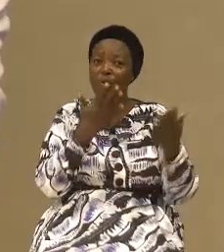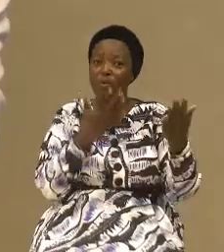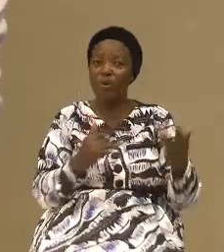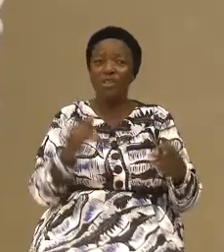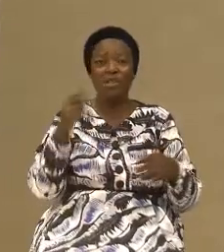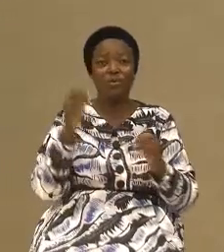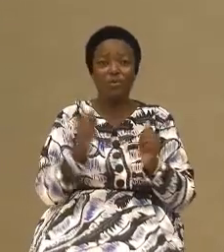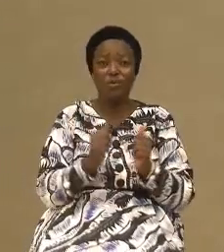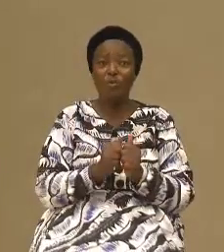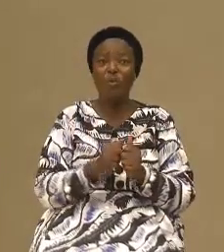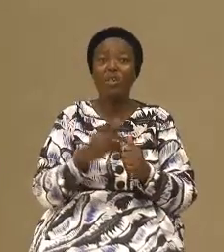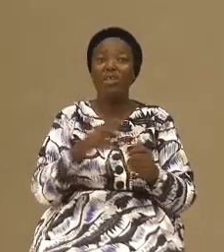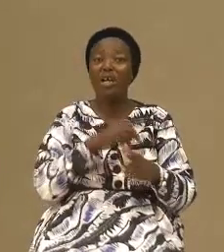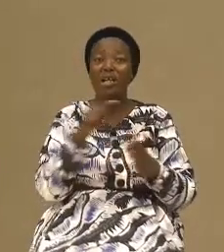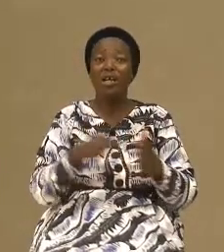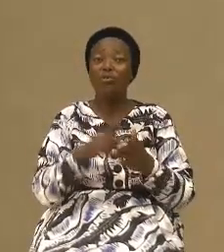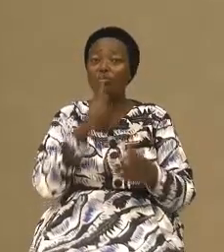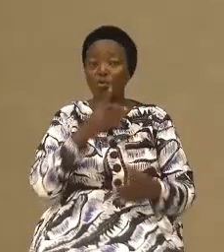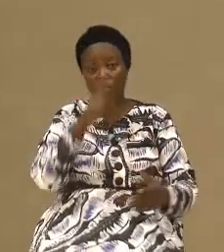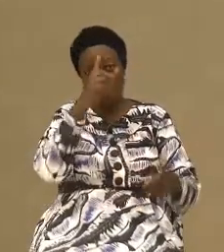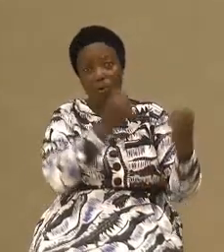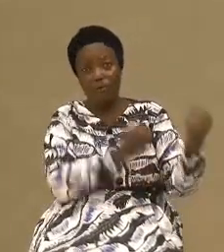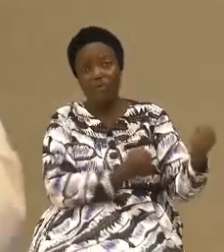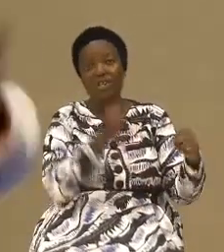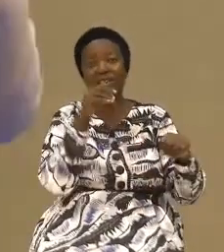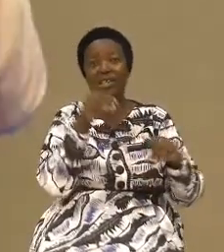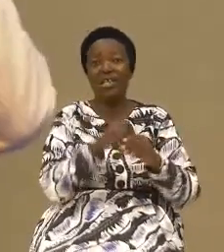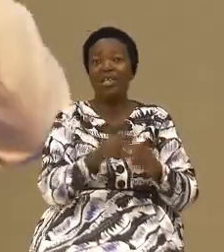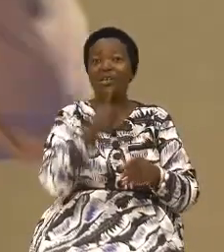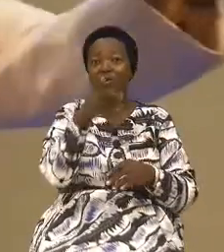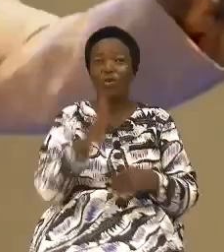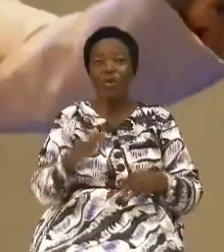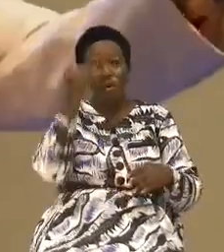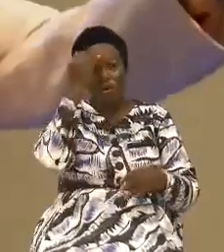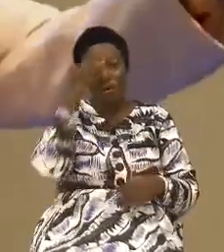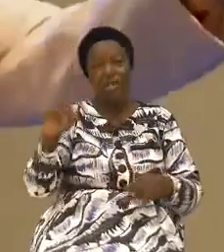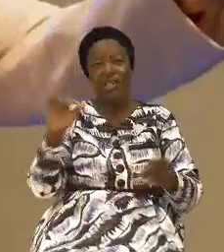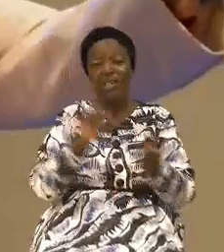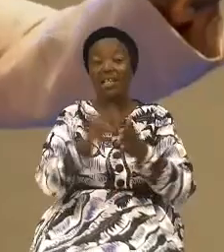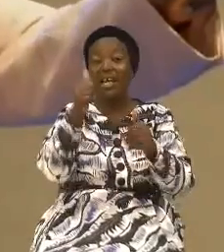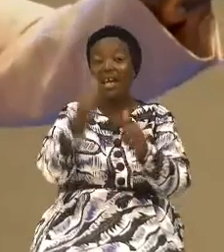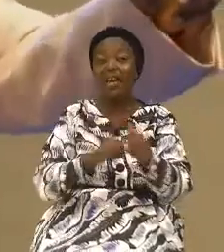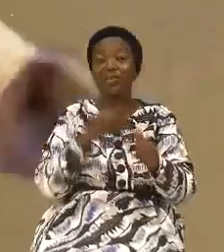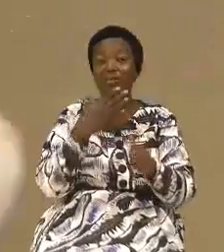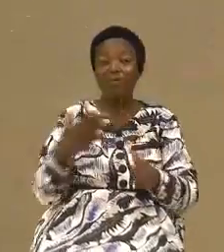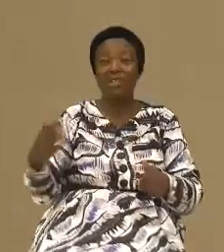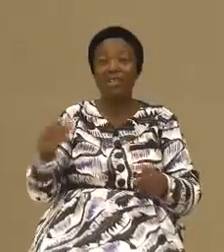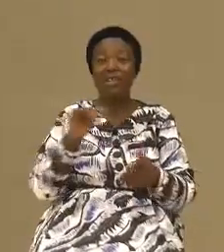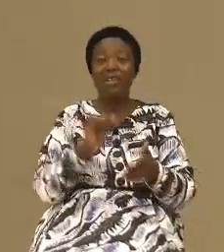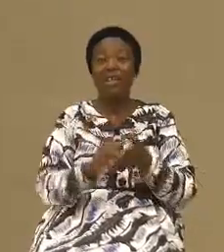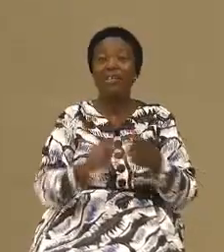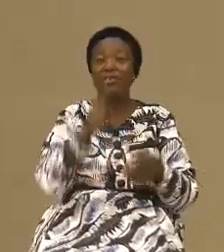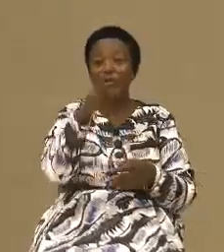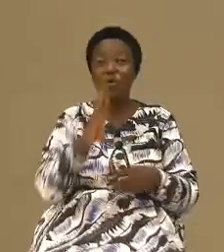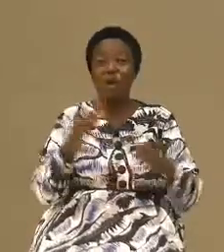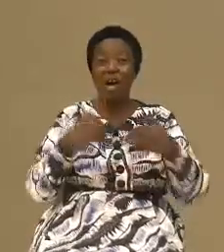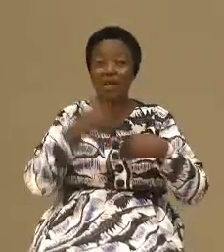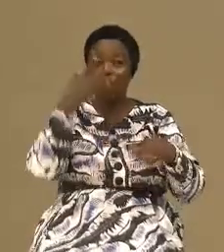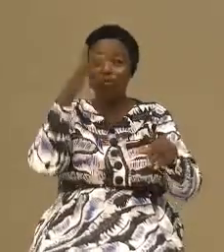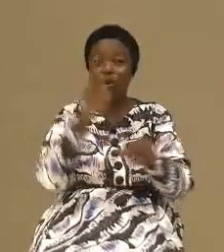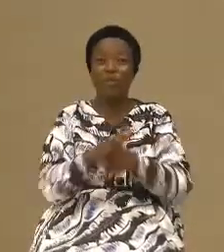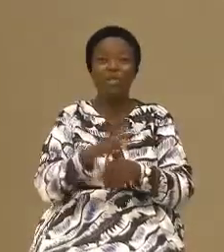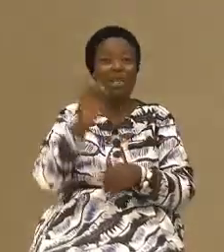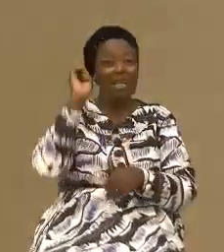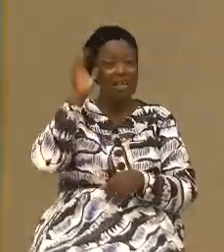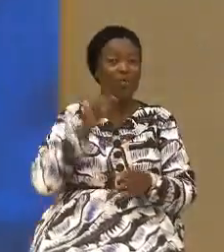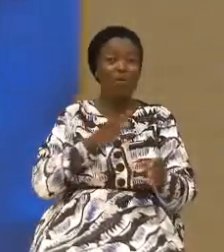real confidence in God, knowing that everything God has promised, he will fulfill.